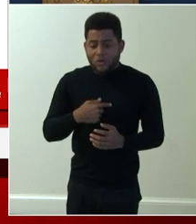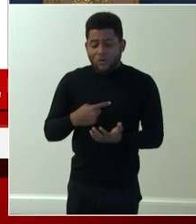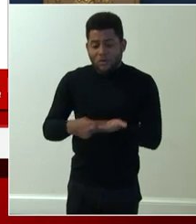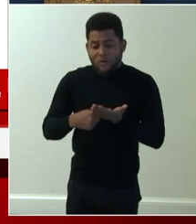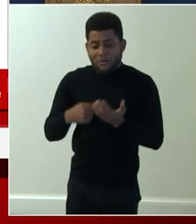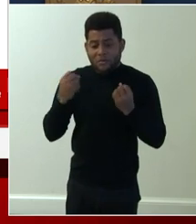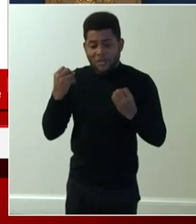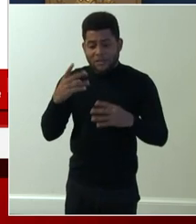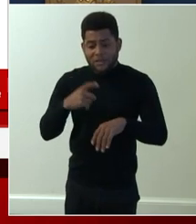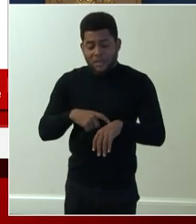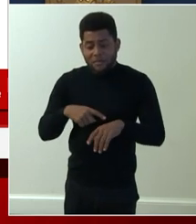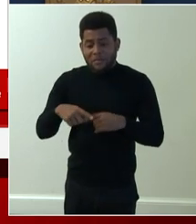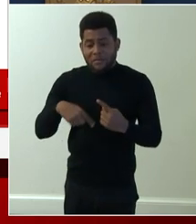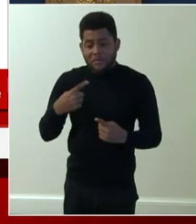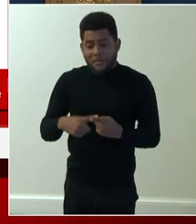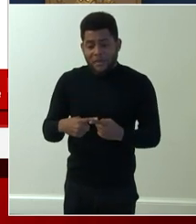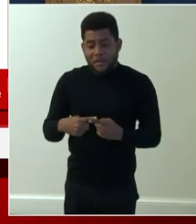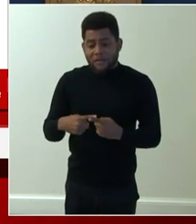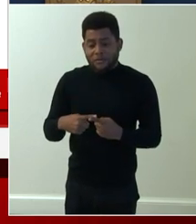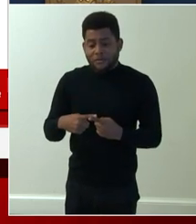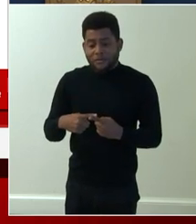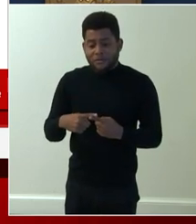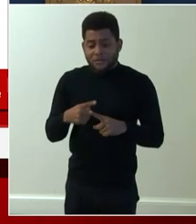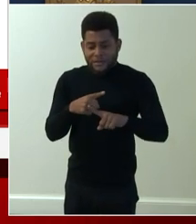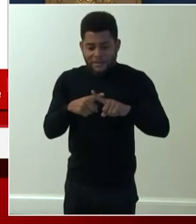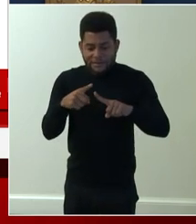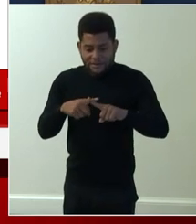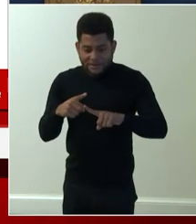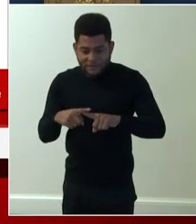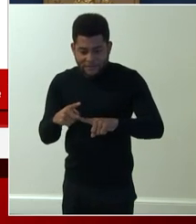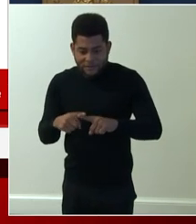about layered mitigation strategies, but the